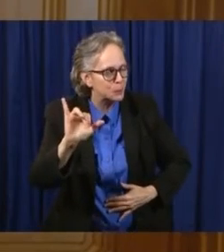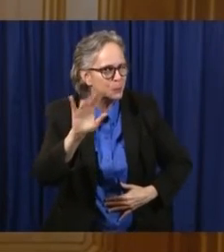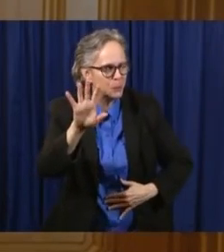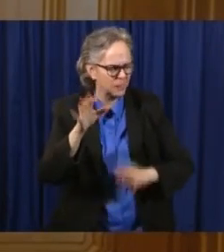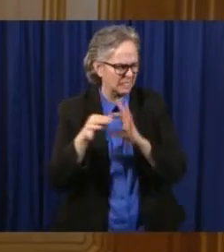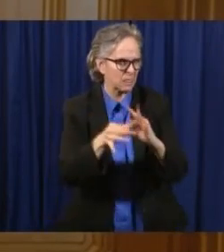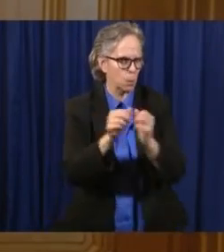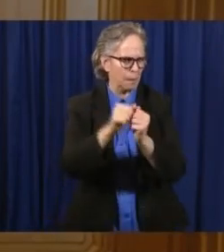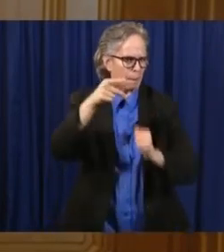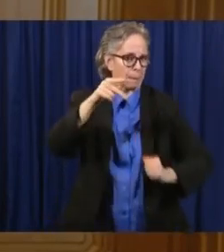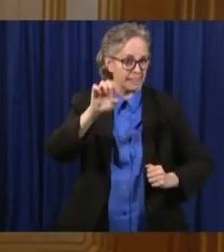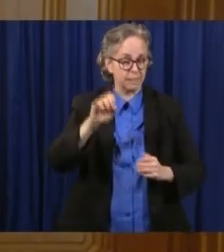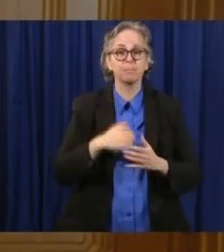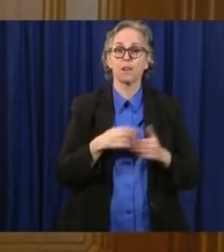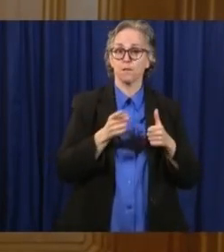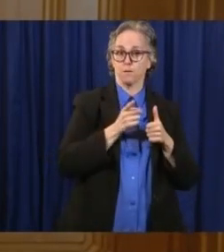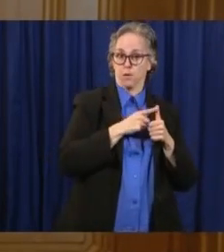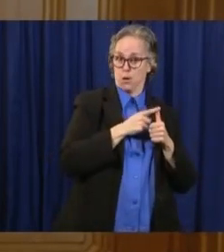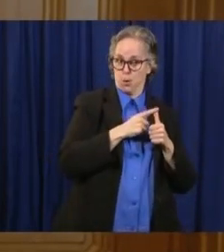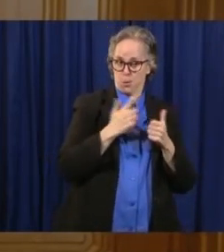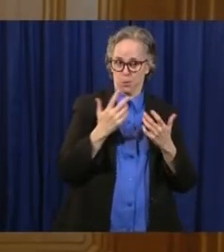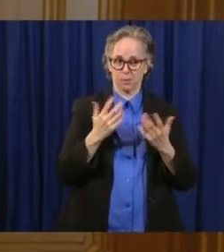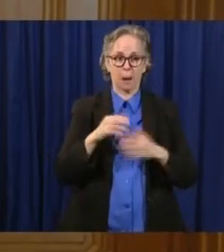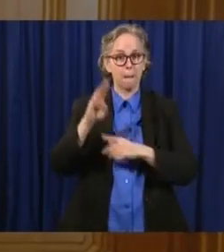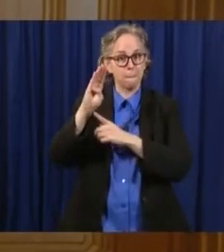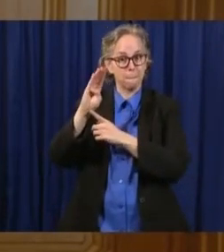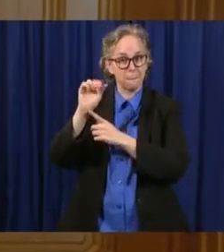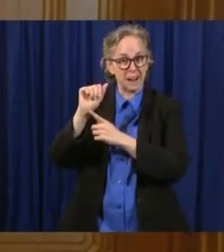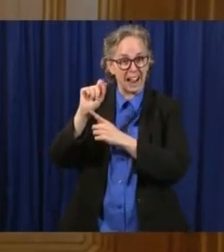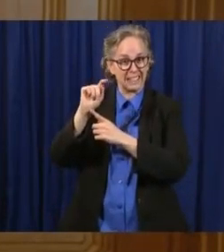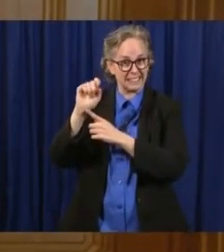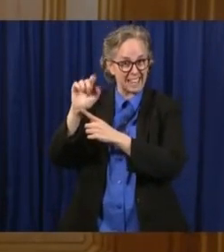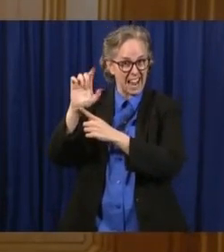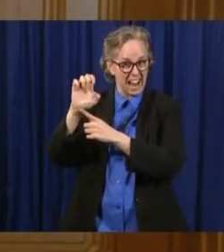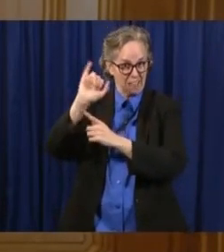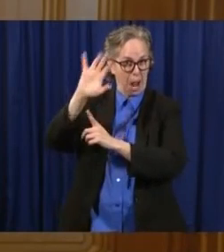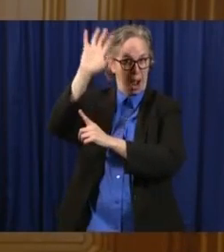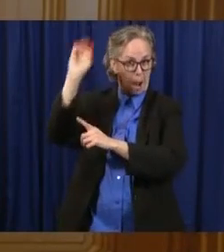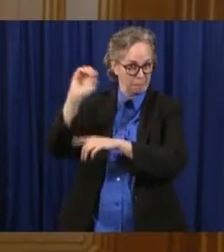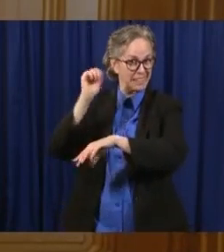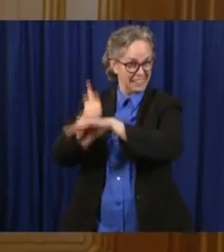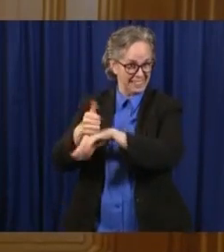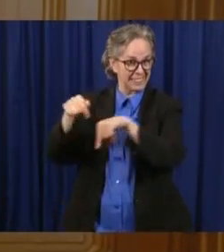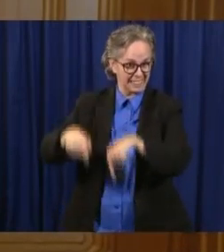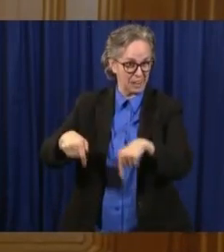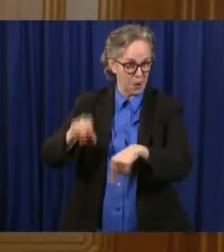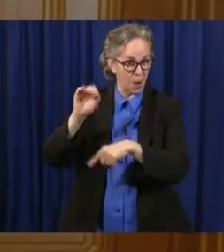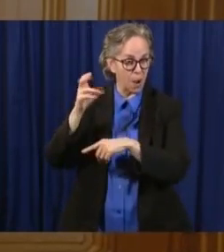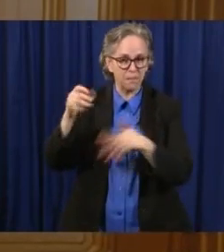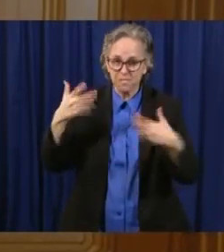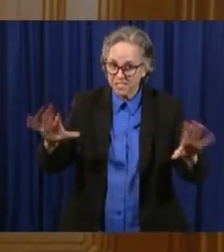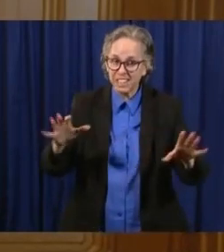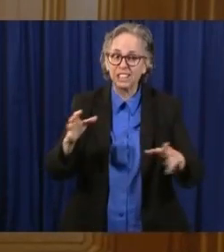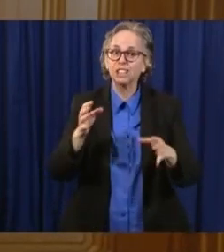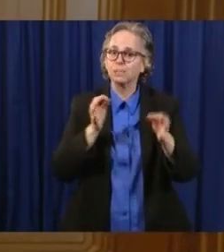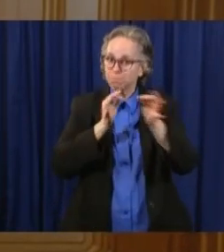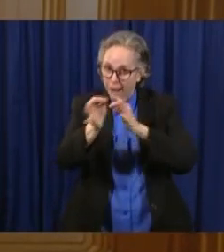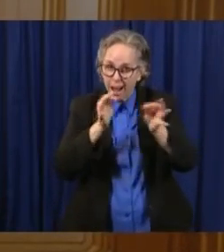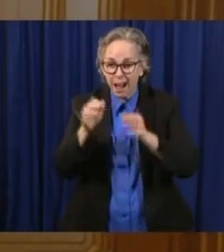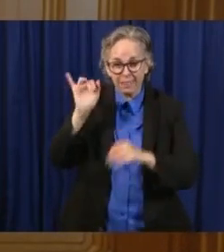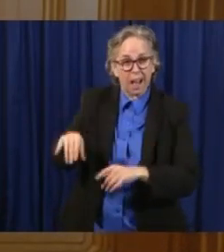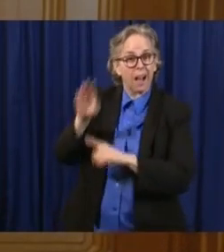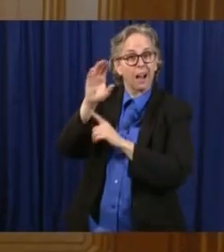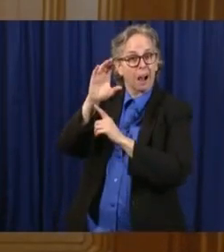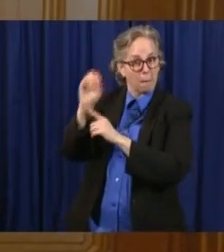Let me start with what Battelle is doing, and we talked about that, about the fact